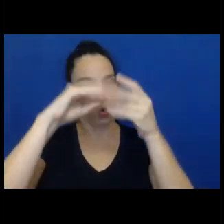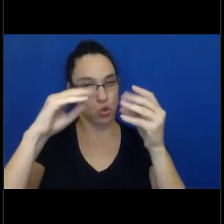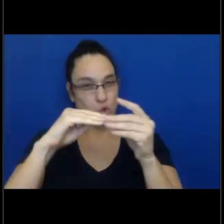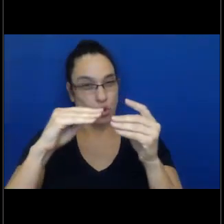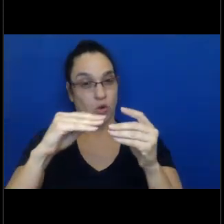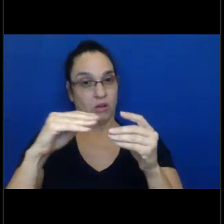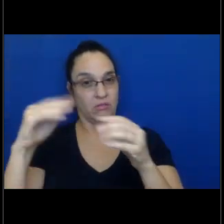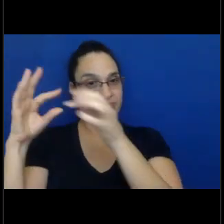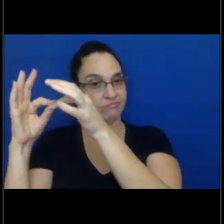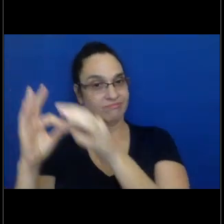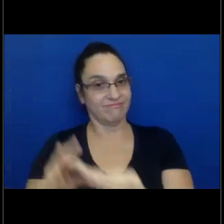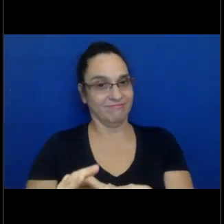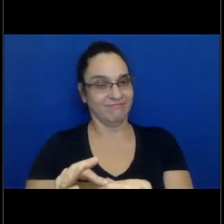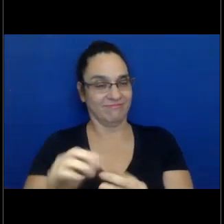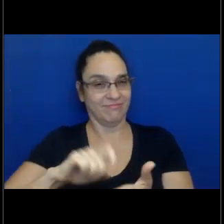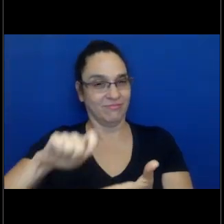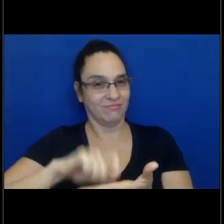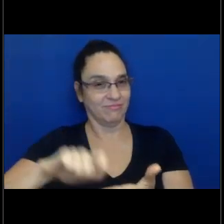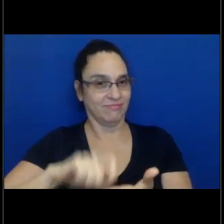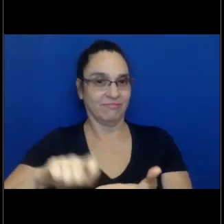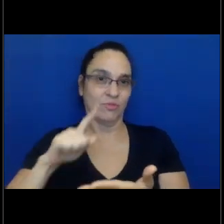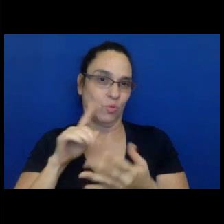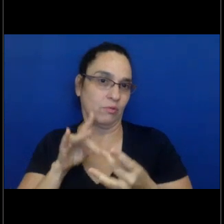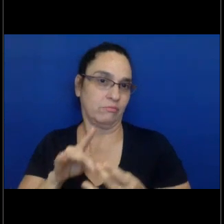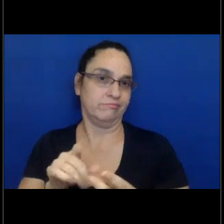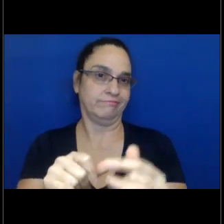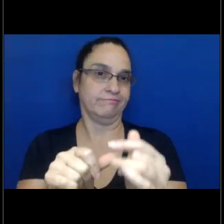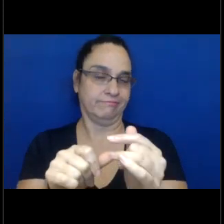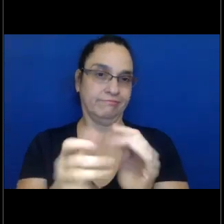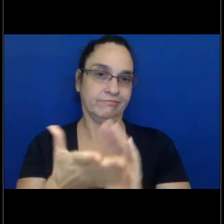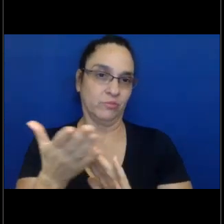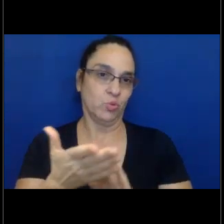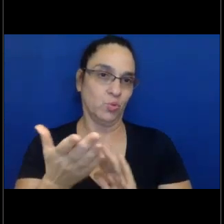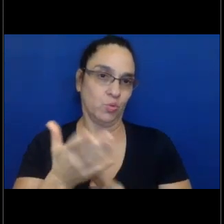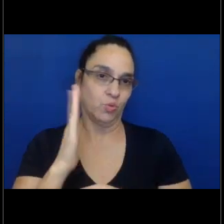is almost like you have to do all the thinking before you write on a single word.